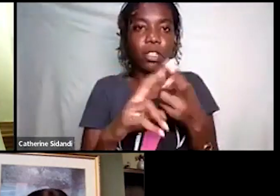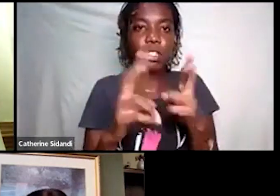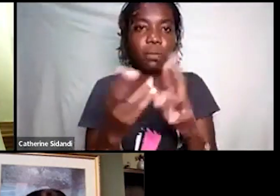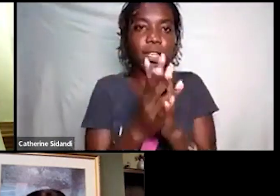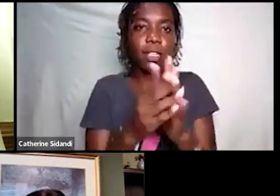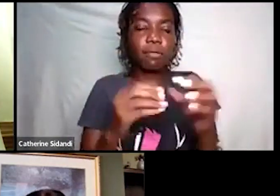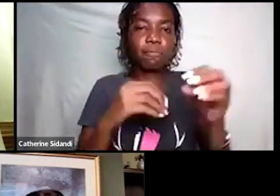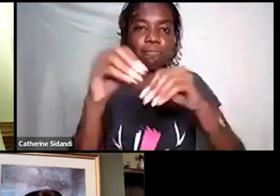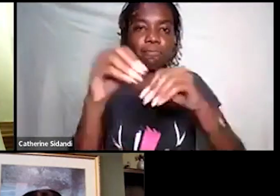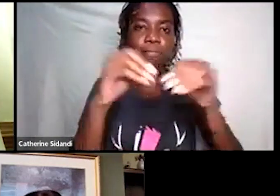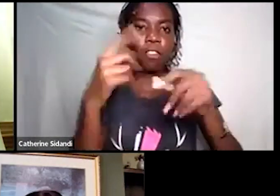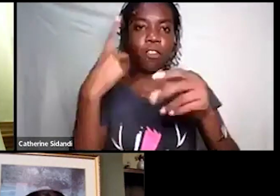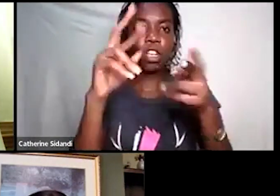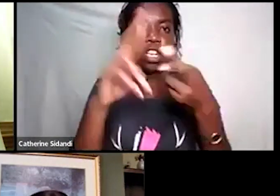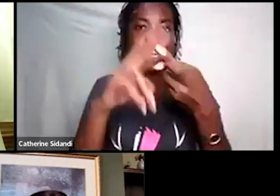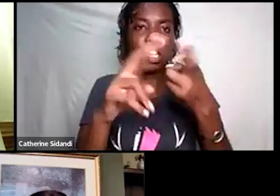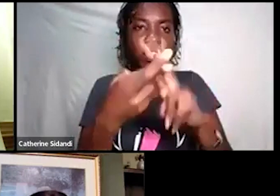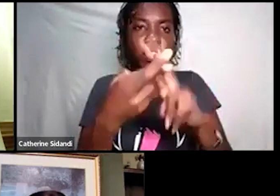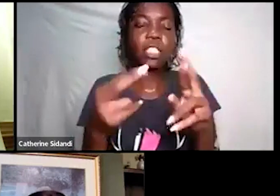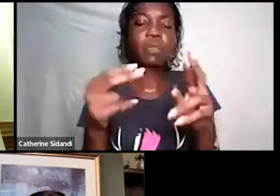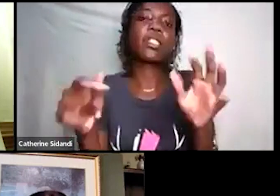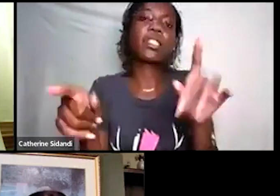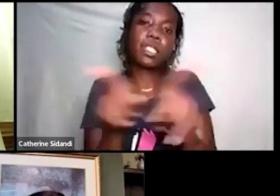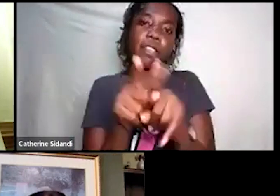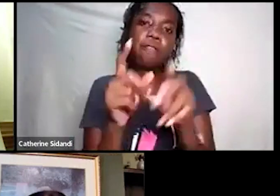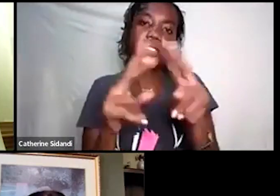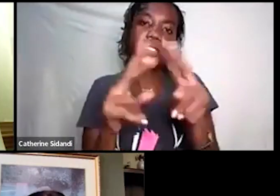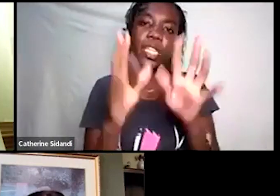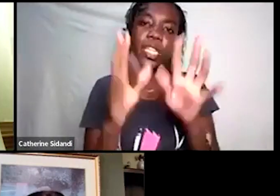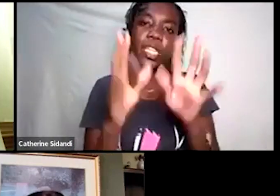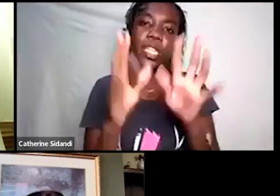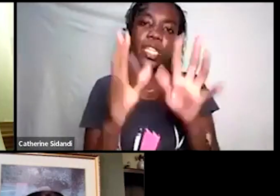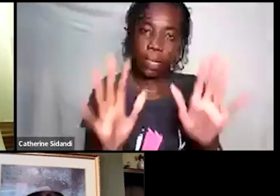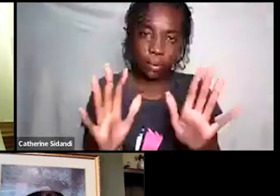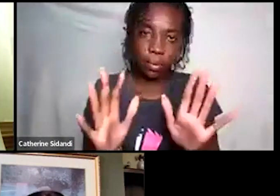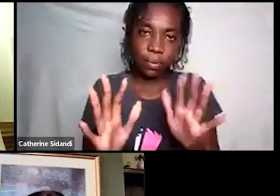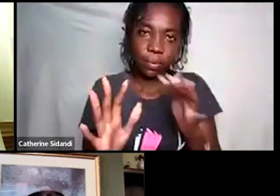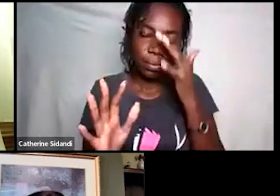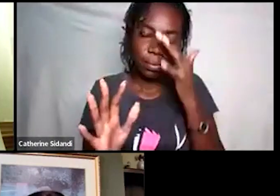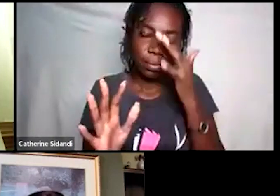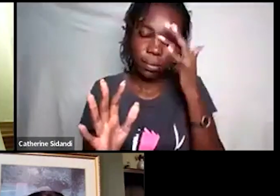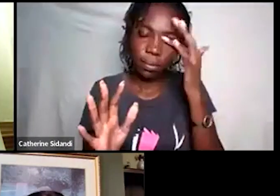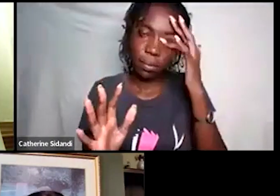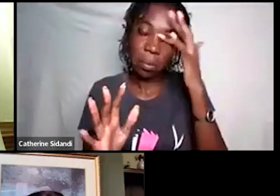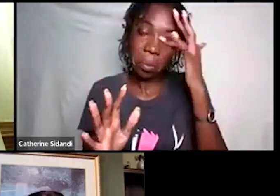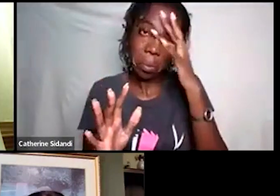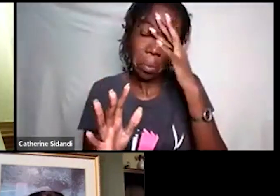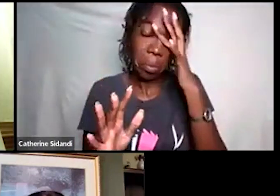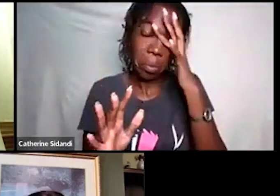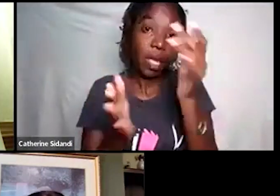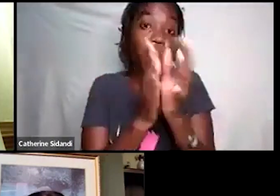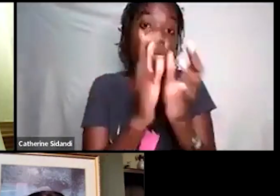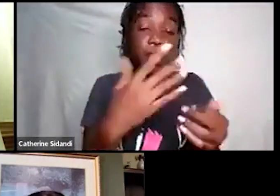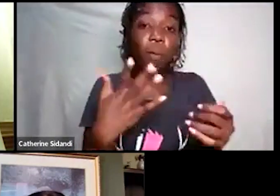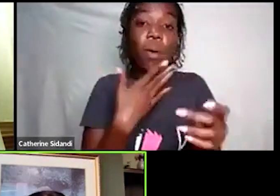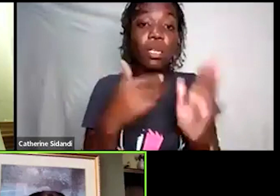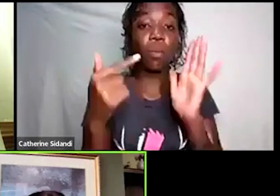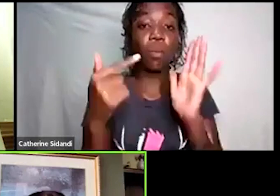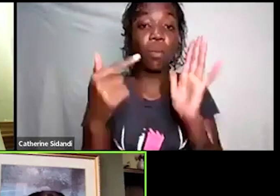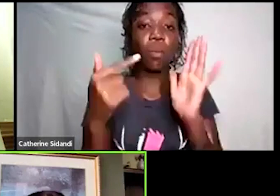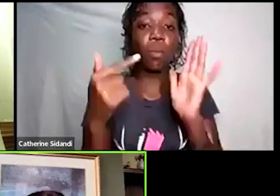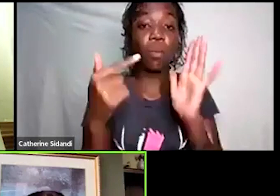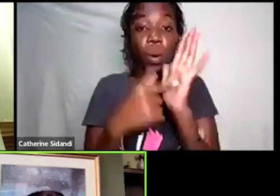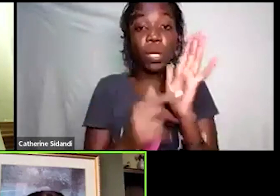relationships, I think, is also very, very important. But the one thing I wanted to point out, at least in Kenya,